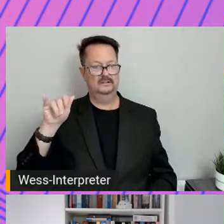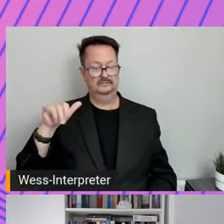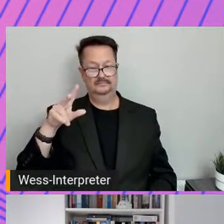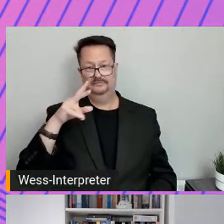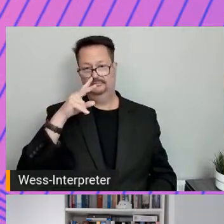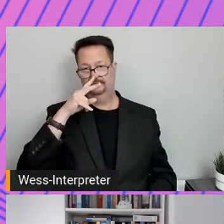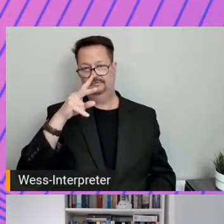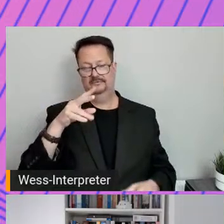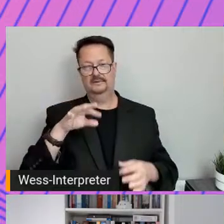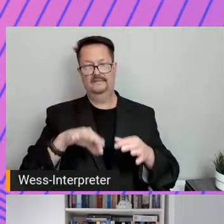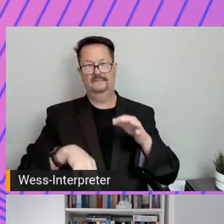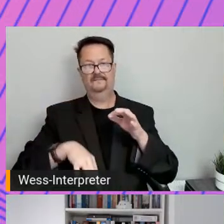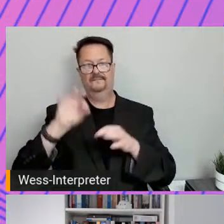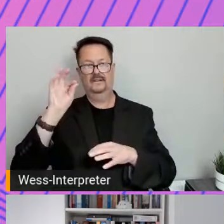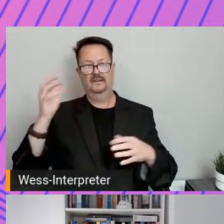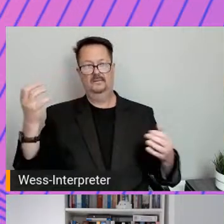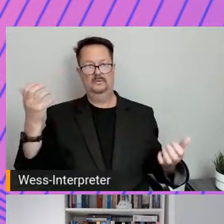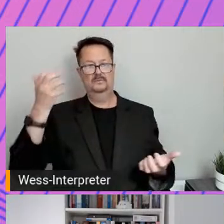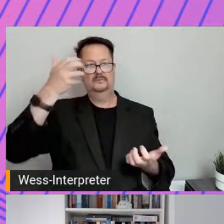and the